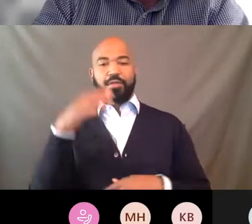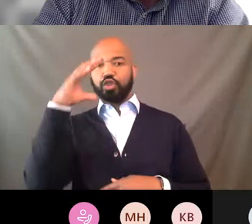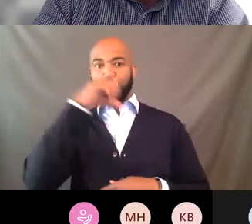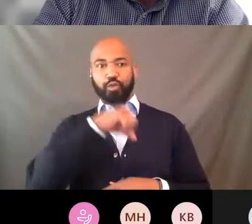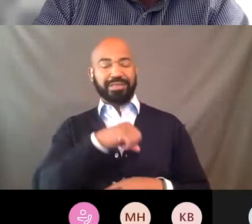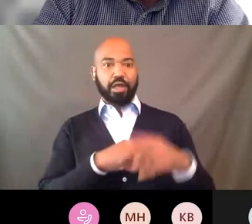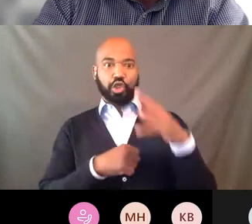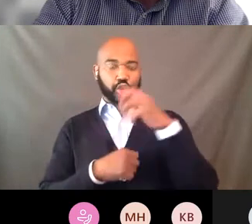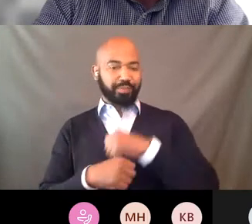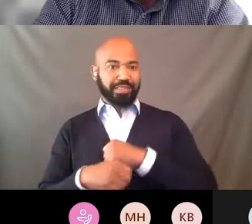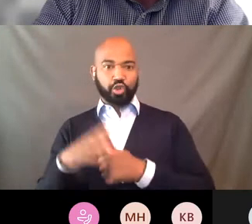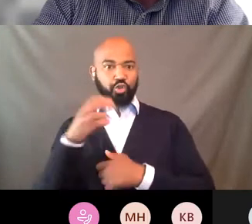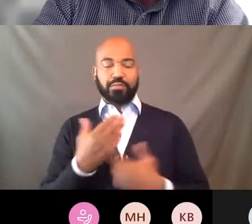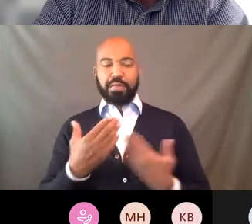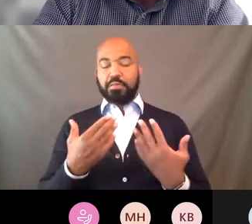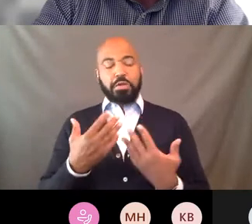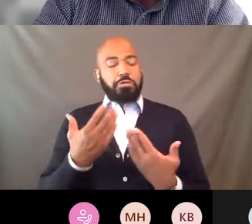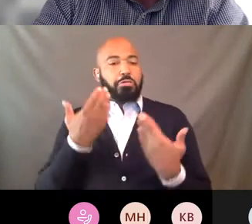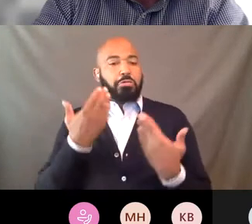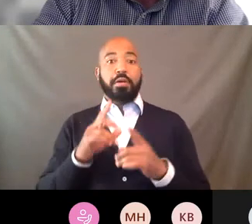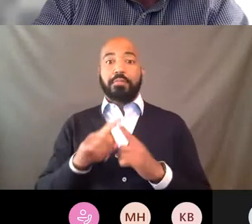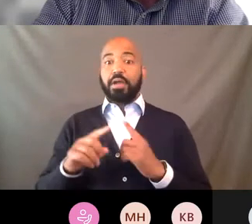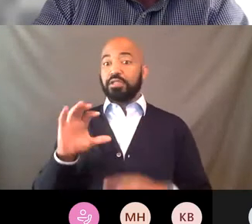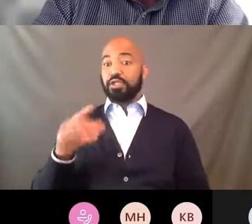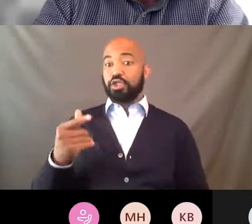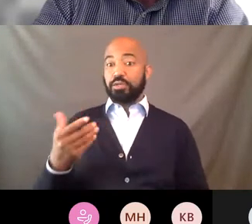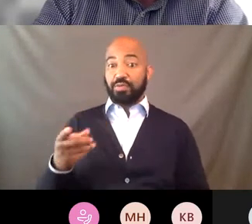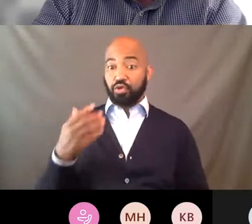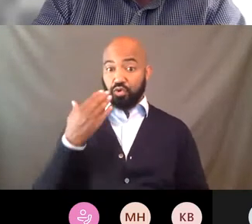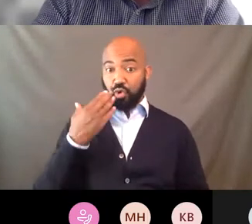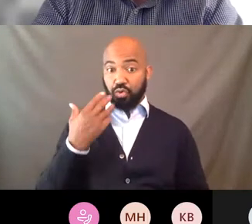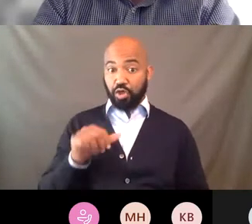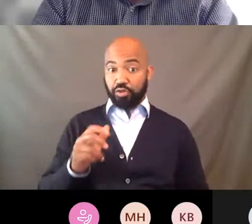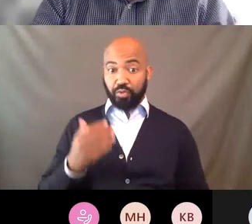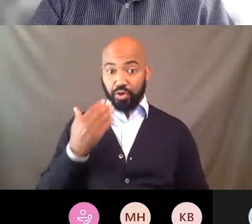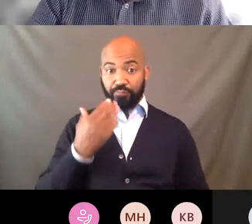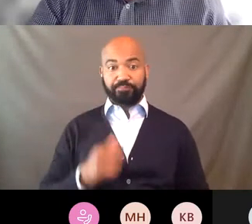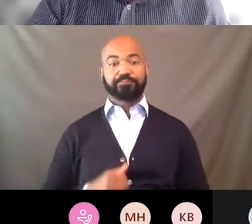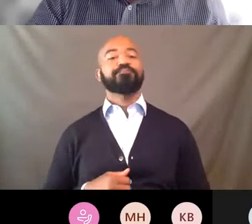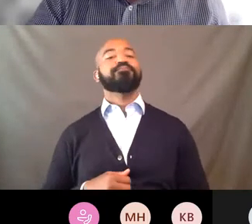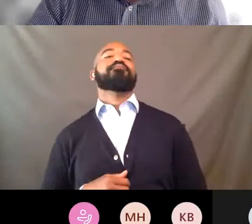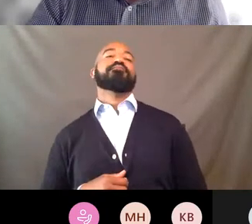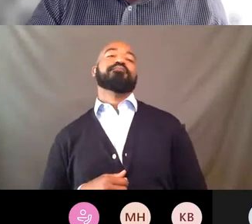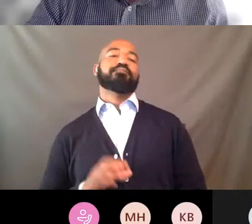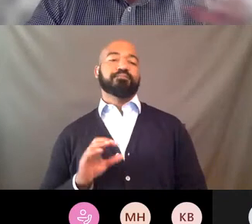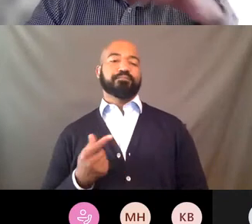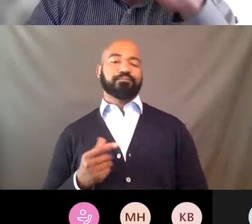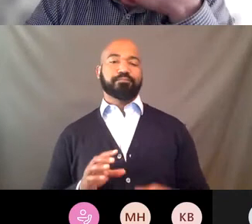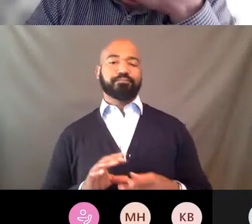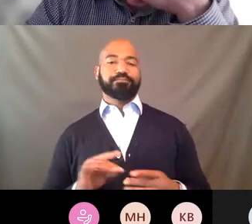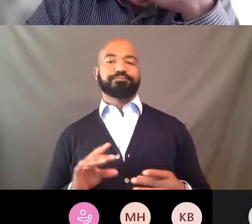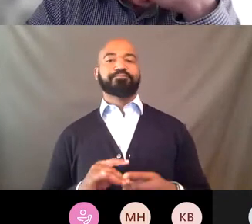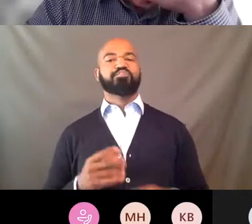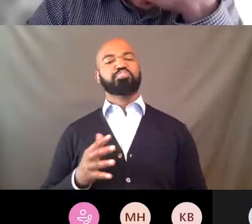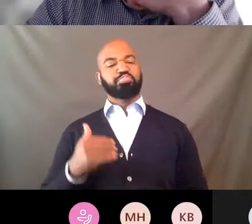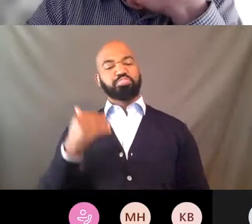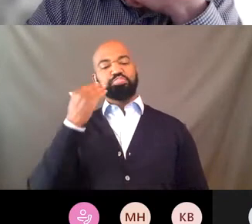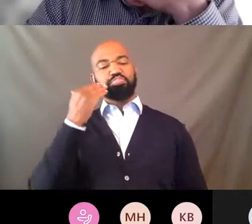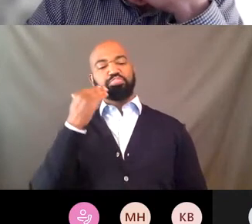if you happen to know, or if anyone else. Well, kind of. I think the